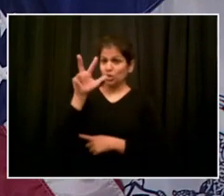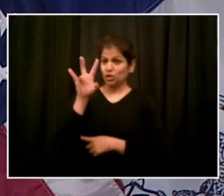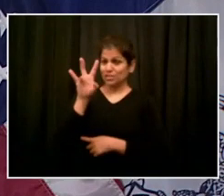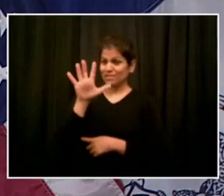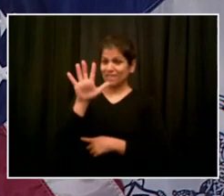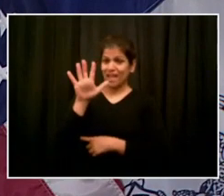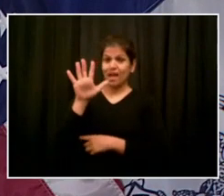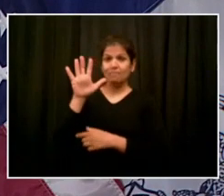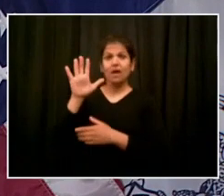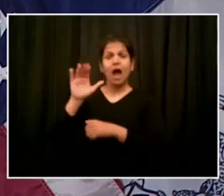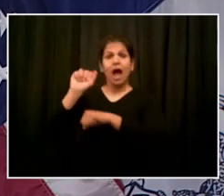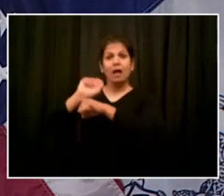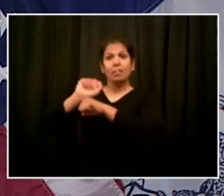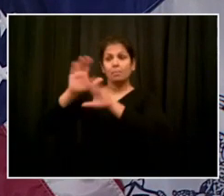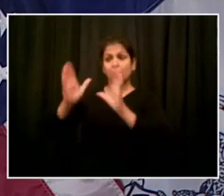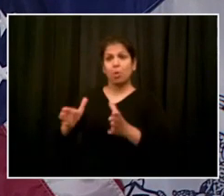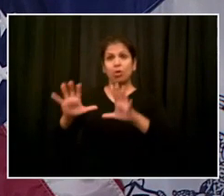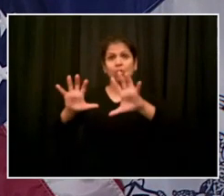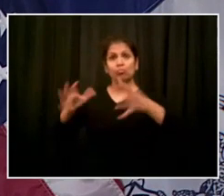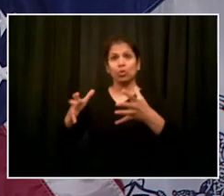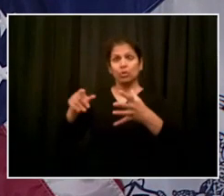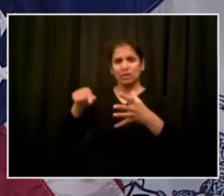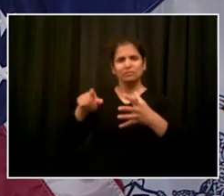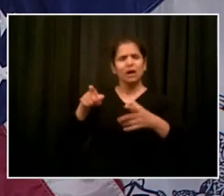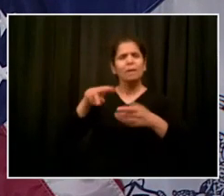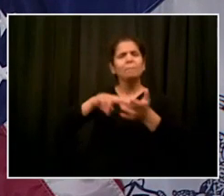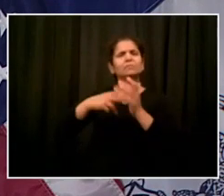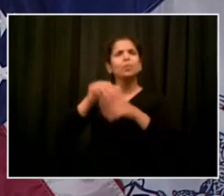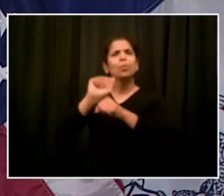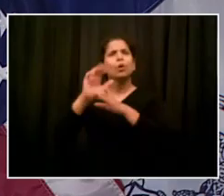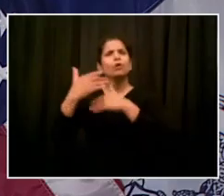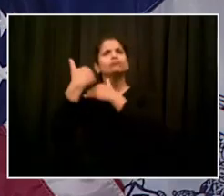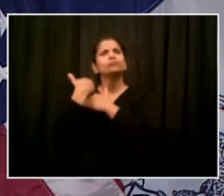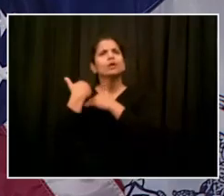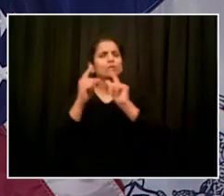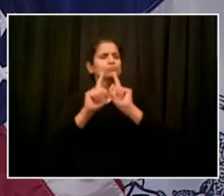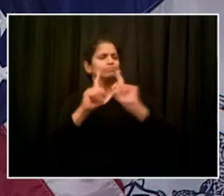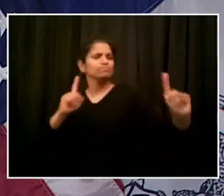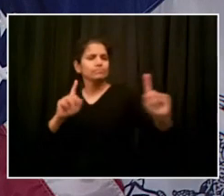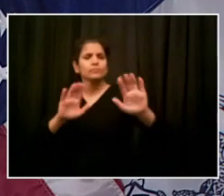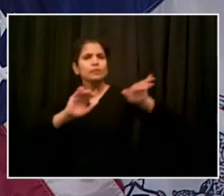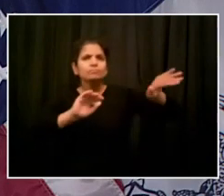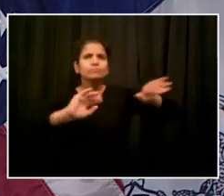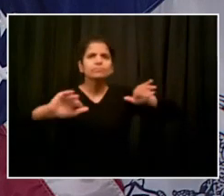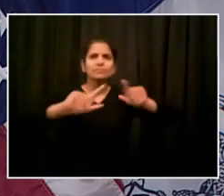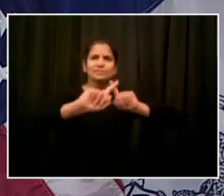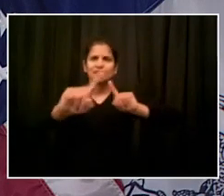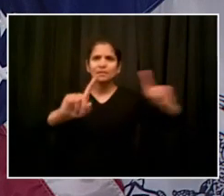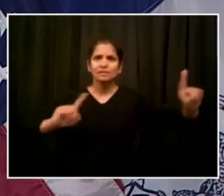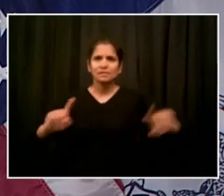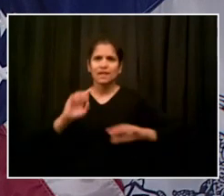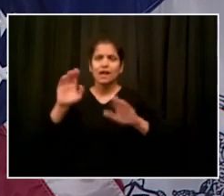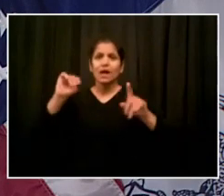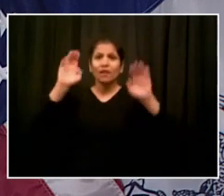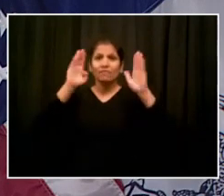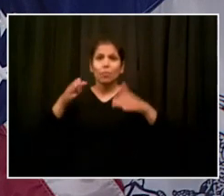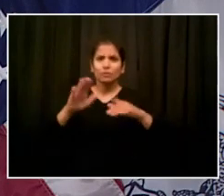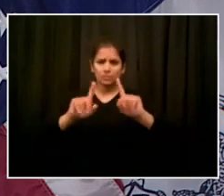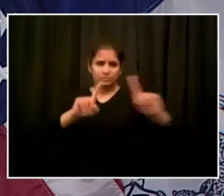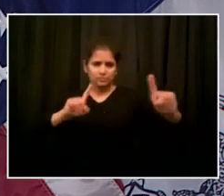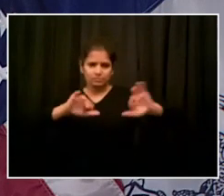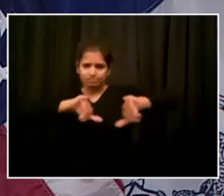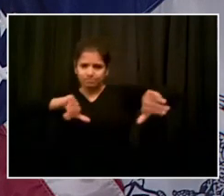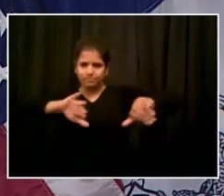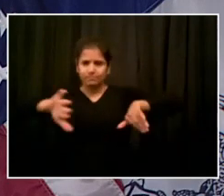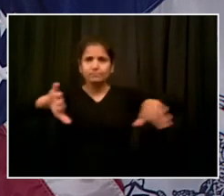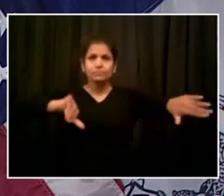at, is it a good idea to expand some of these programs if you're looking at a $9 billion hole in your budget now?